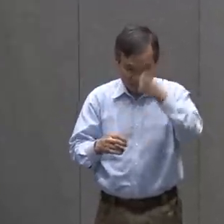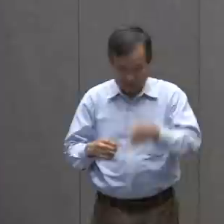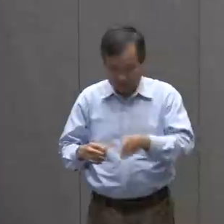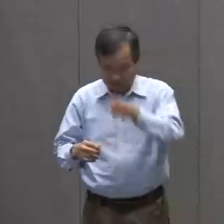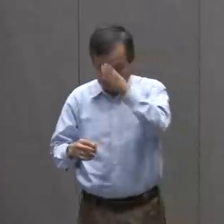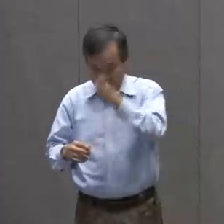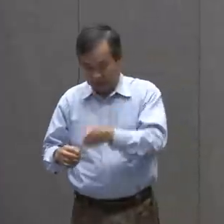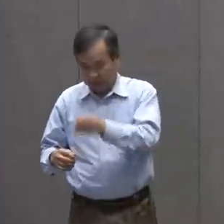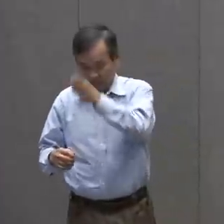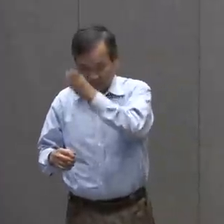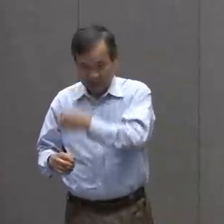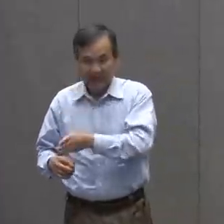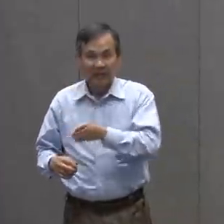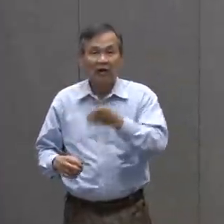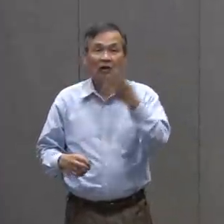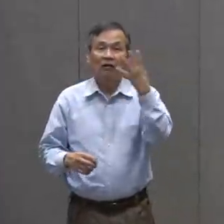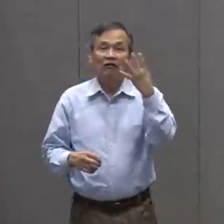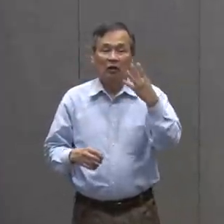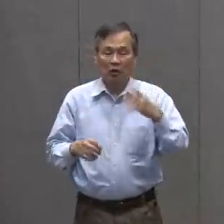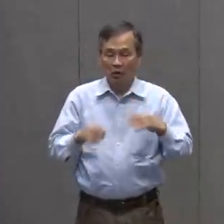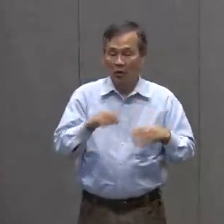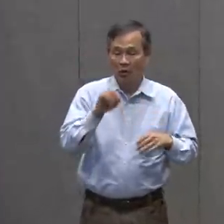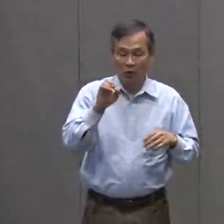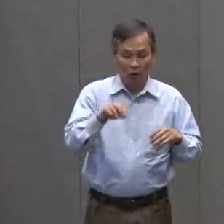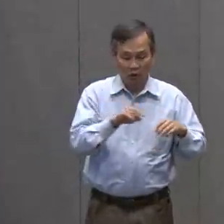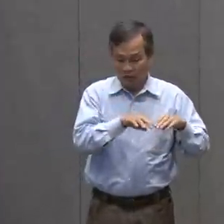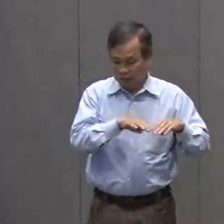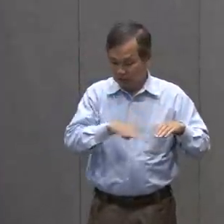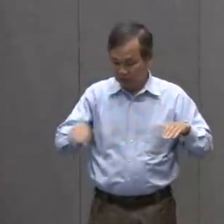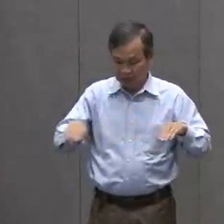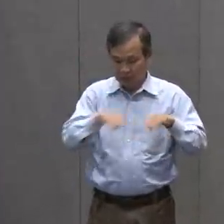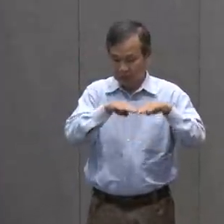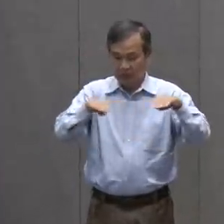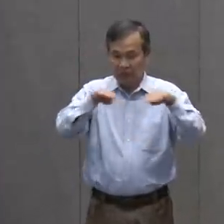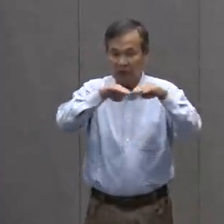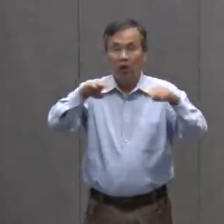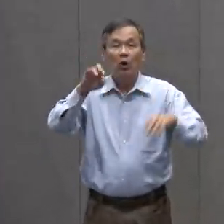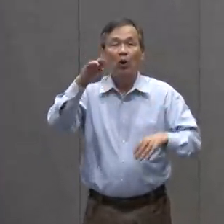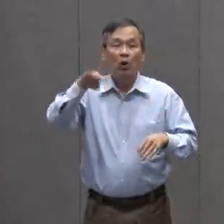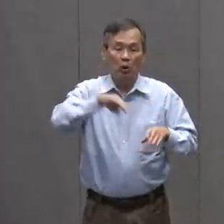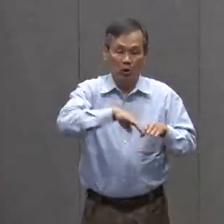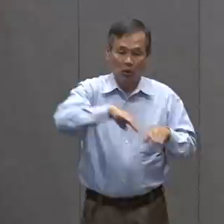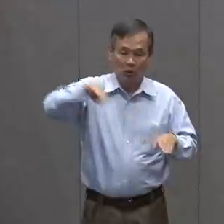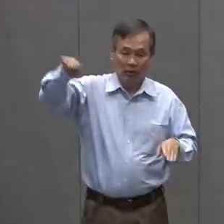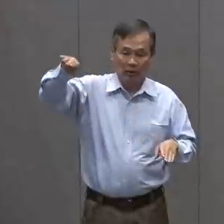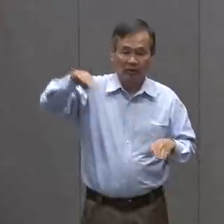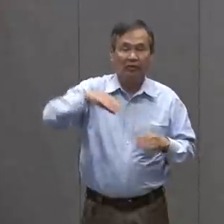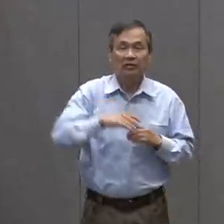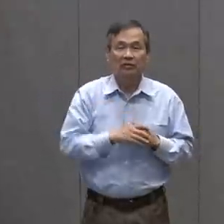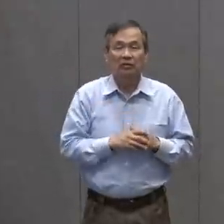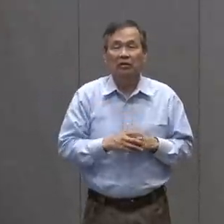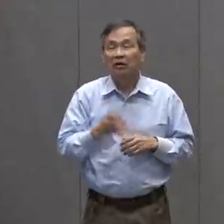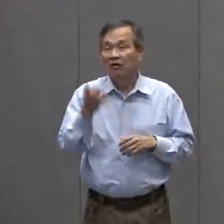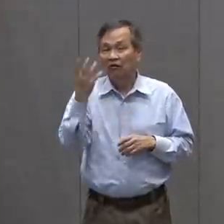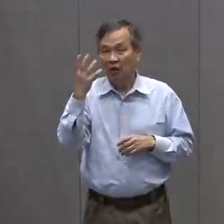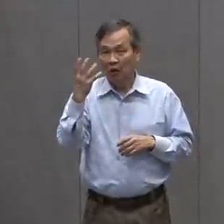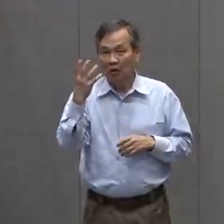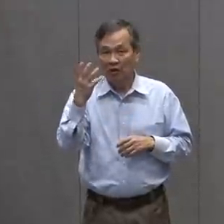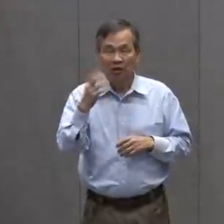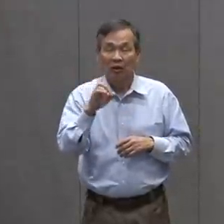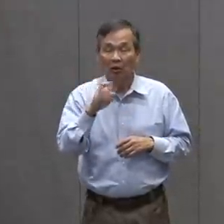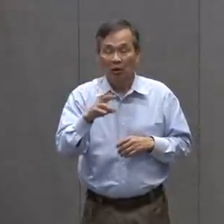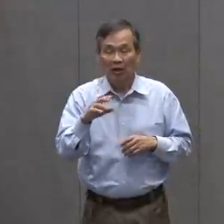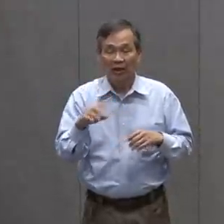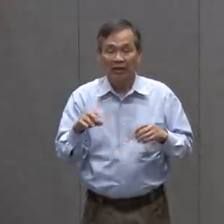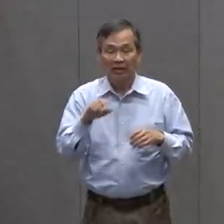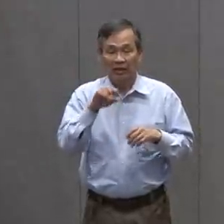in a row, horizontal, vertical, diagonal, either way, or a 2x2 square. So I could